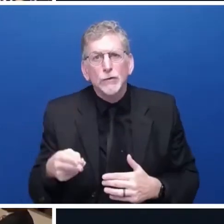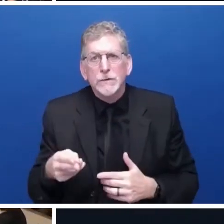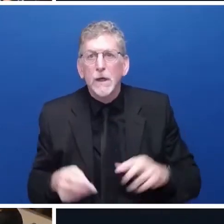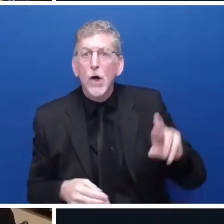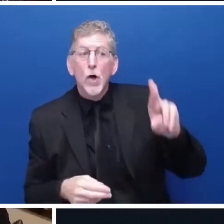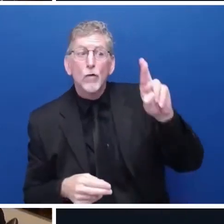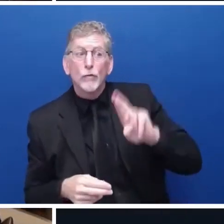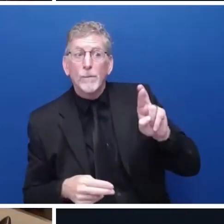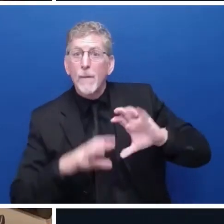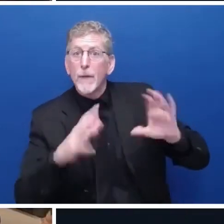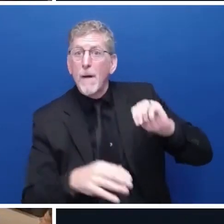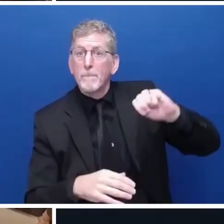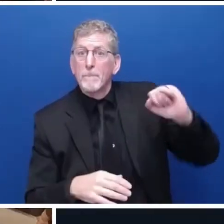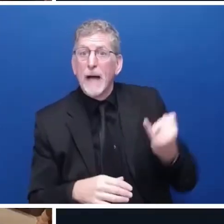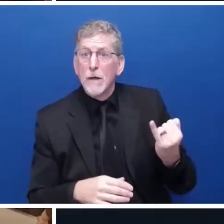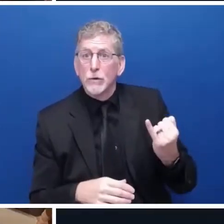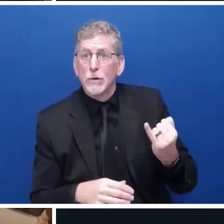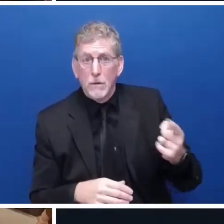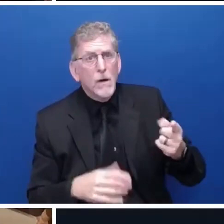you, Republicans.